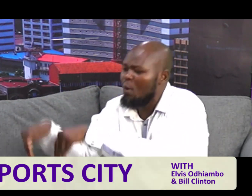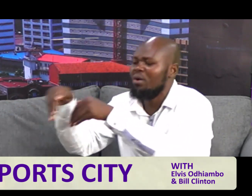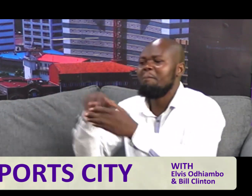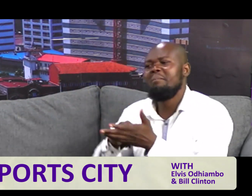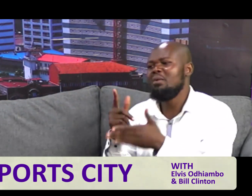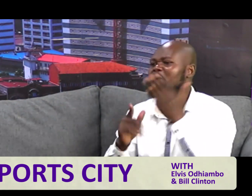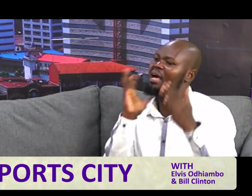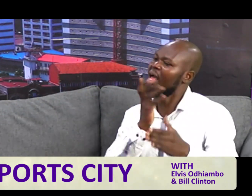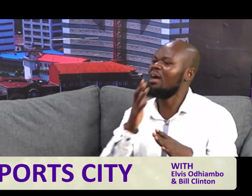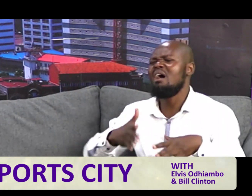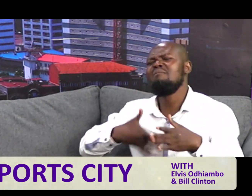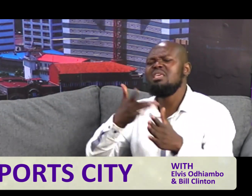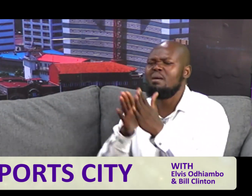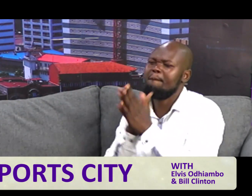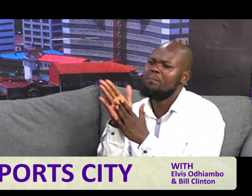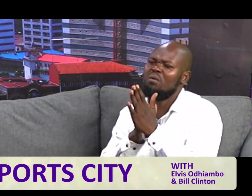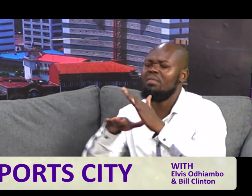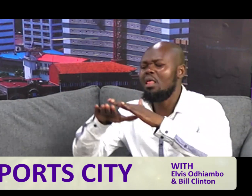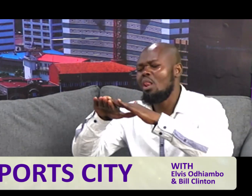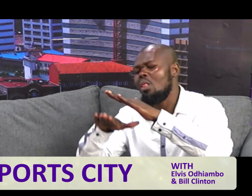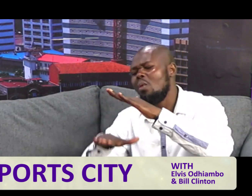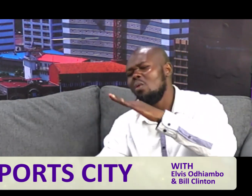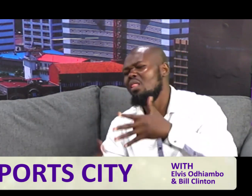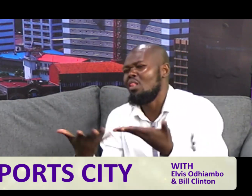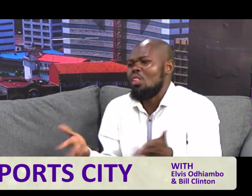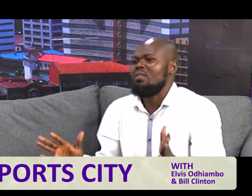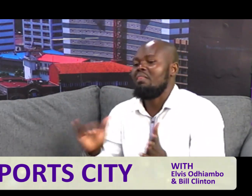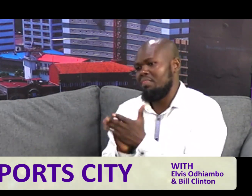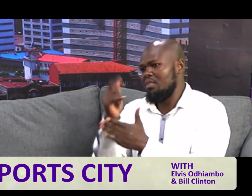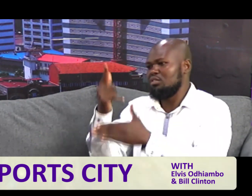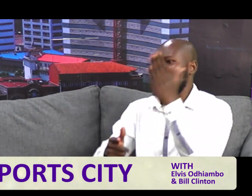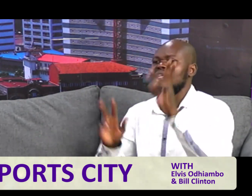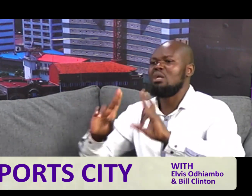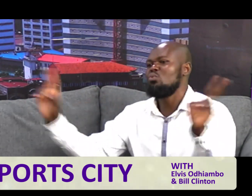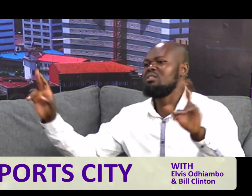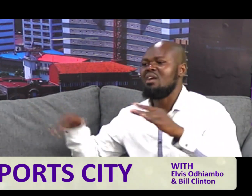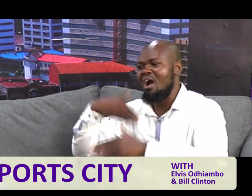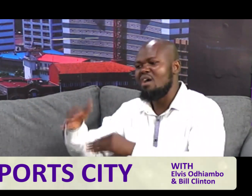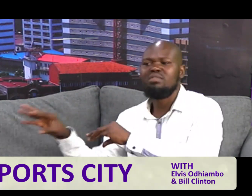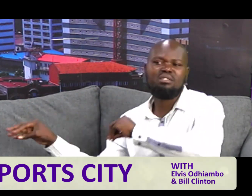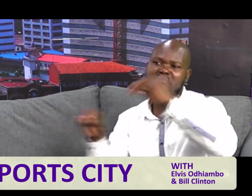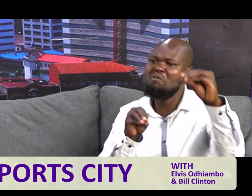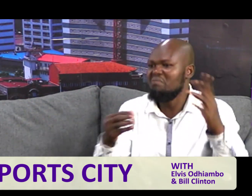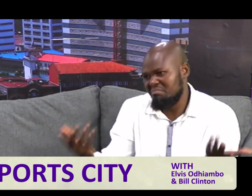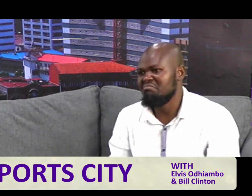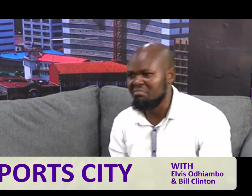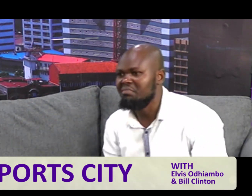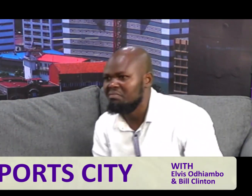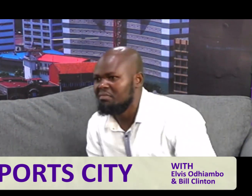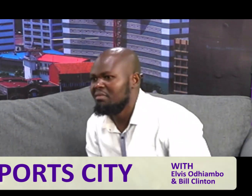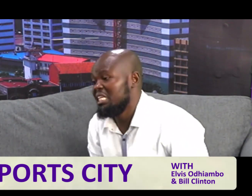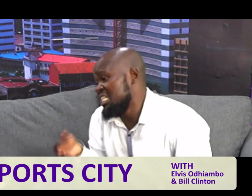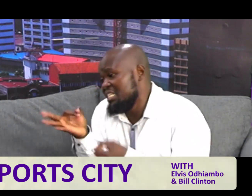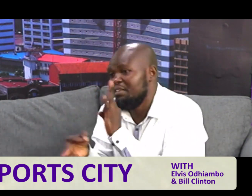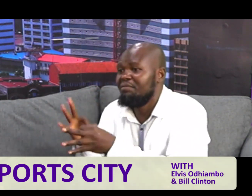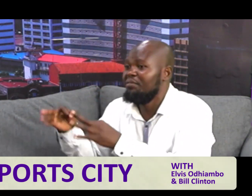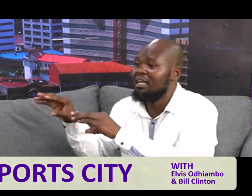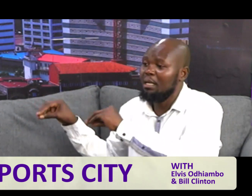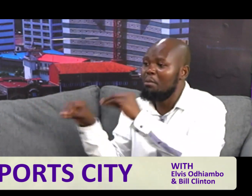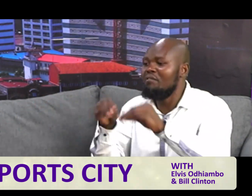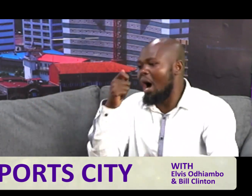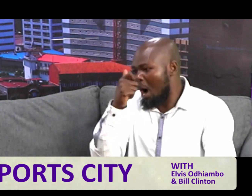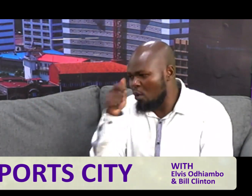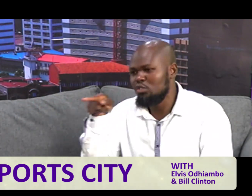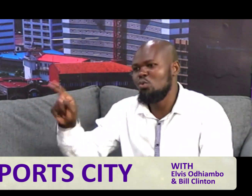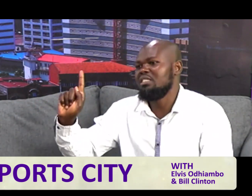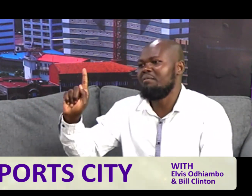didn't even want to ask why he wasn't in the first 11, because he didn't first play the first half. So